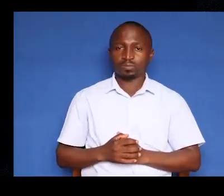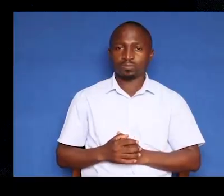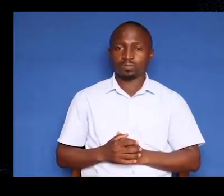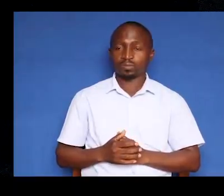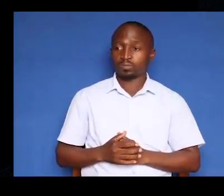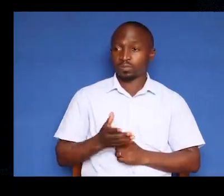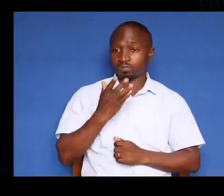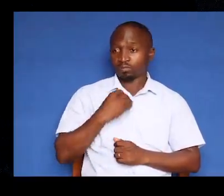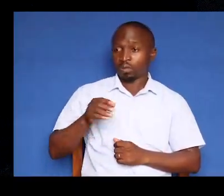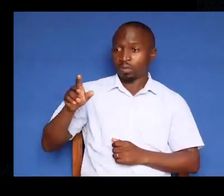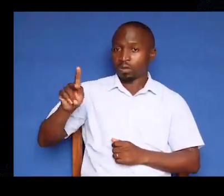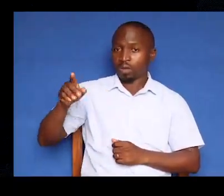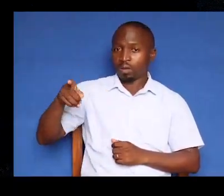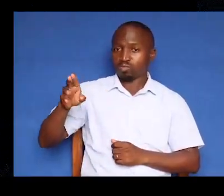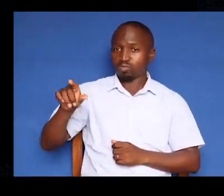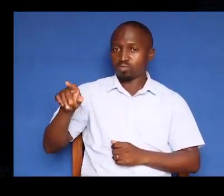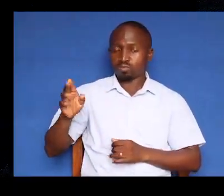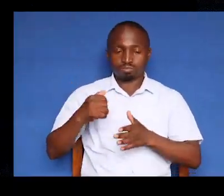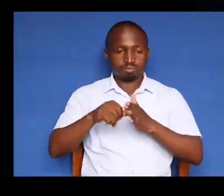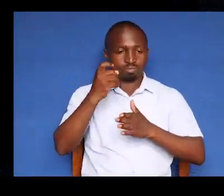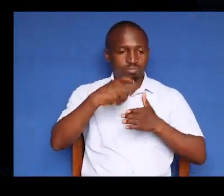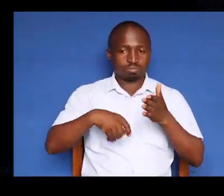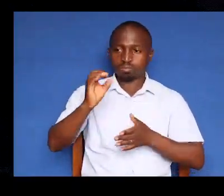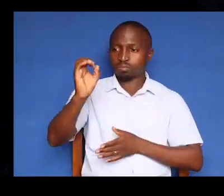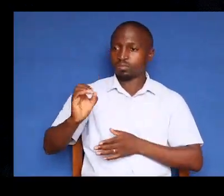Mr. Kapungu is charged 0.2%.